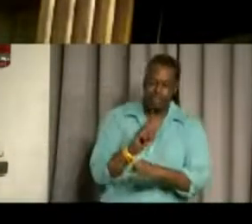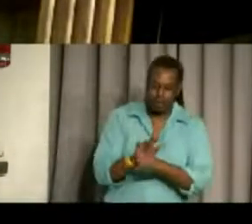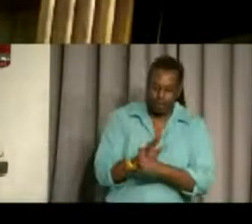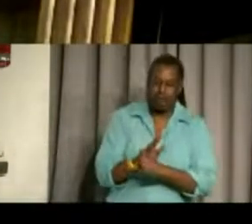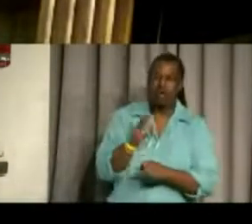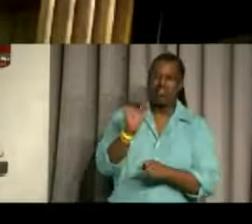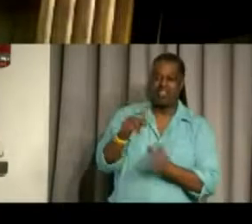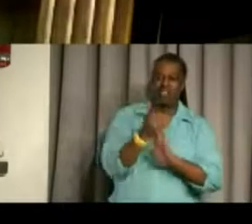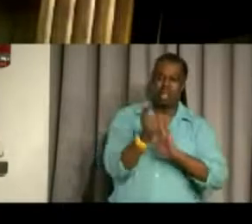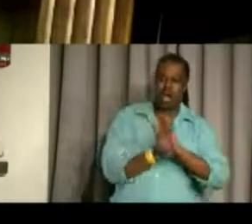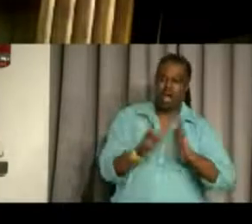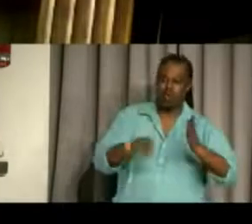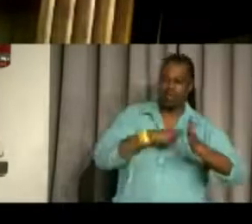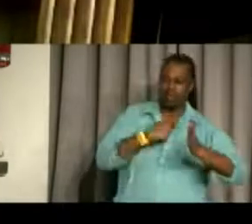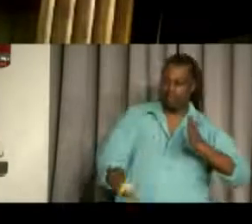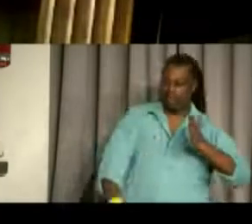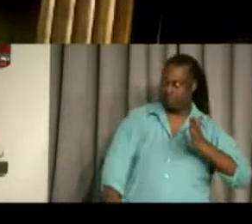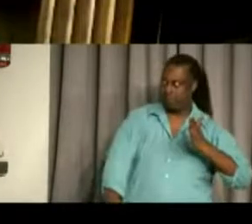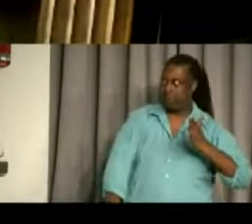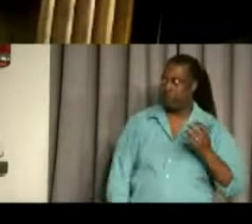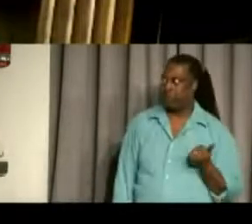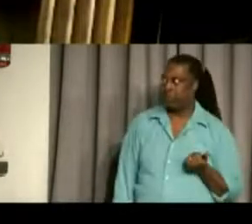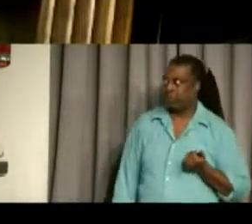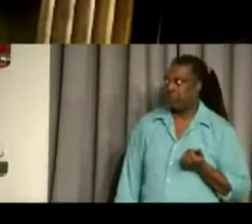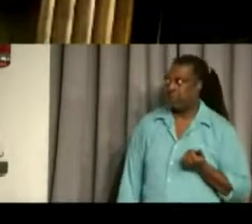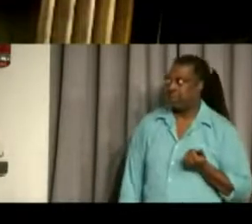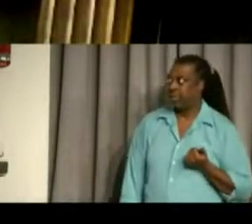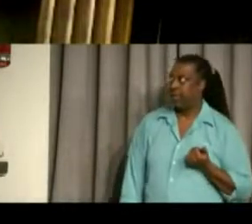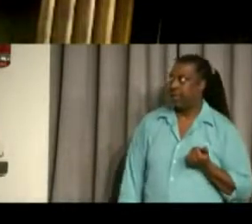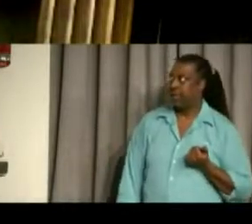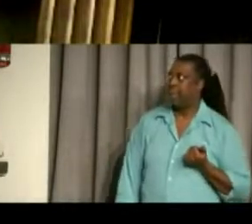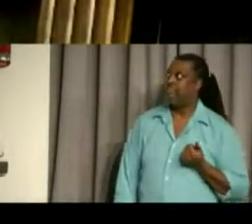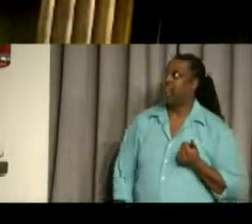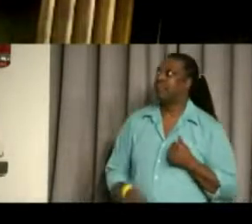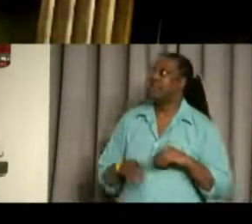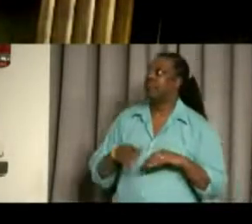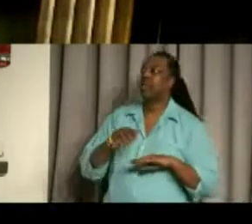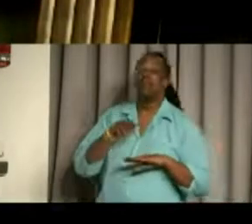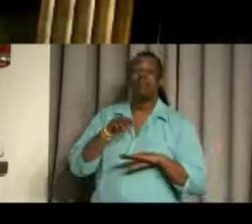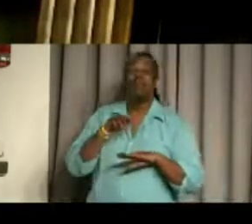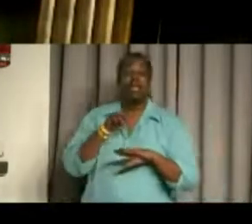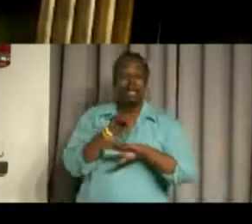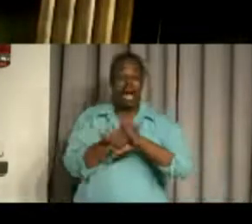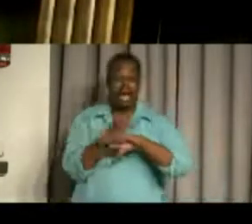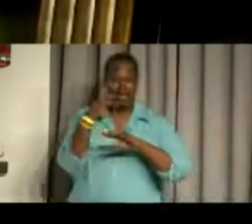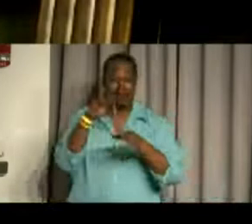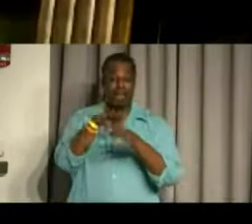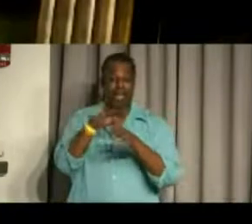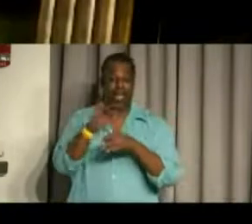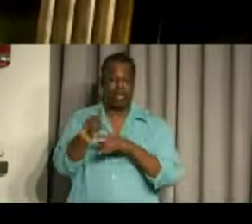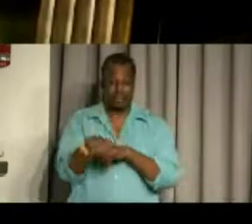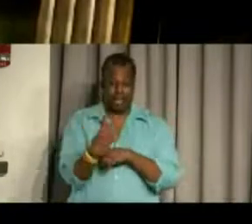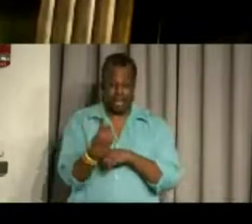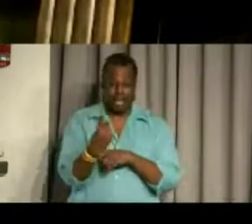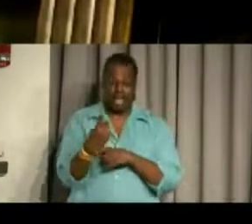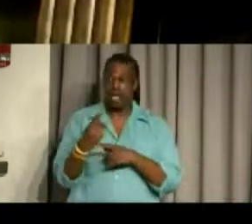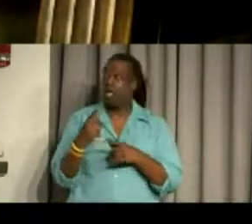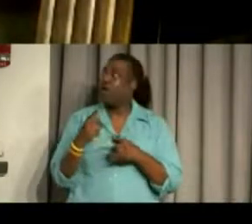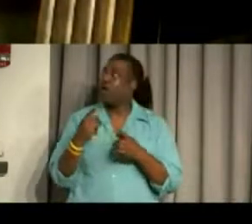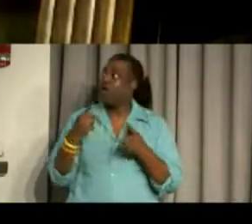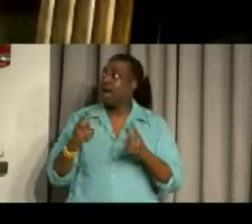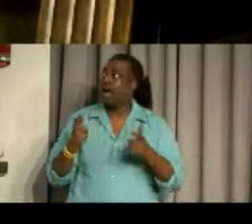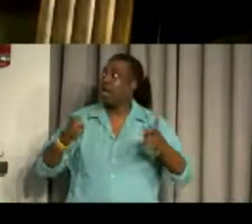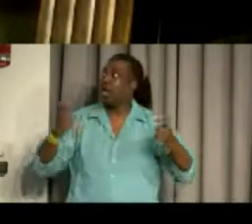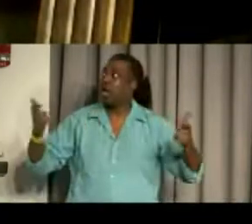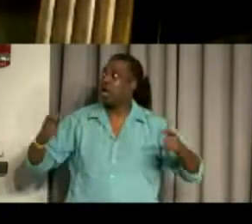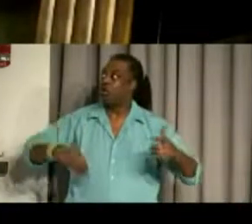law was stricken from the books. On the evening of the election, while largely white regions in the